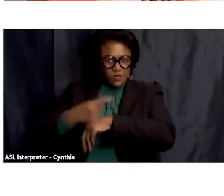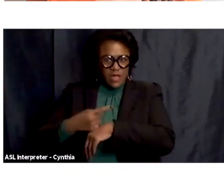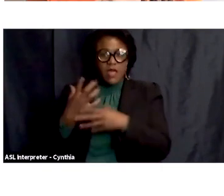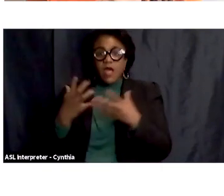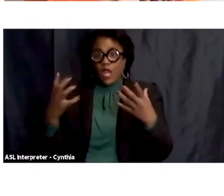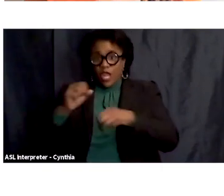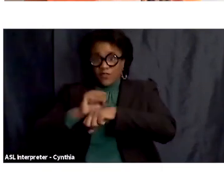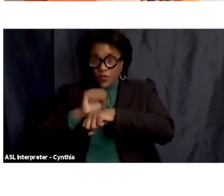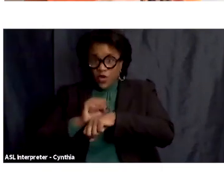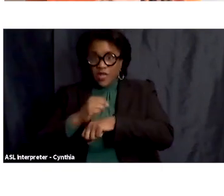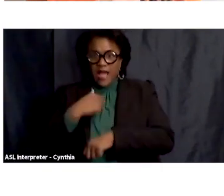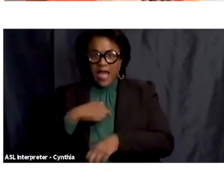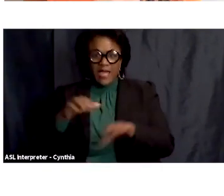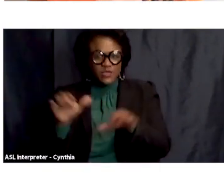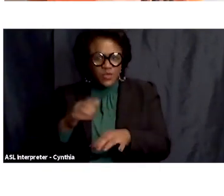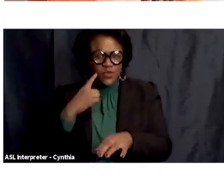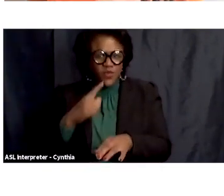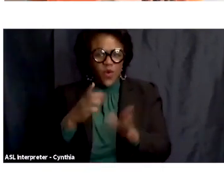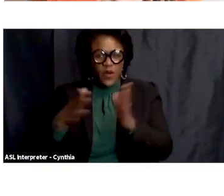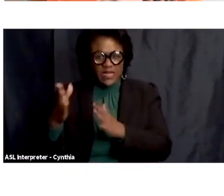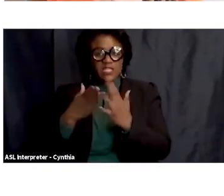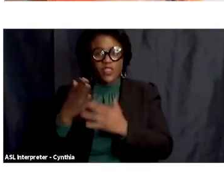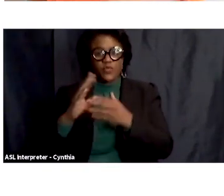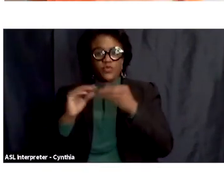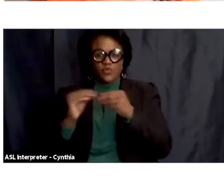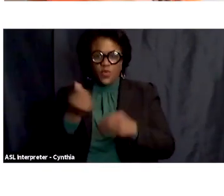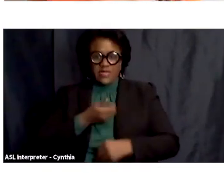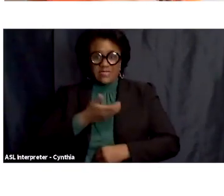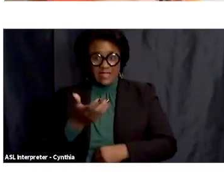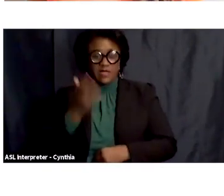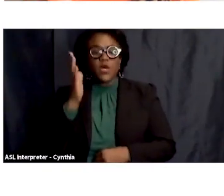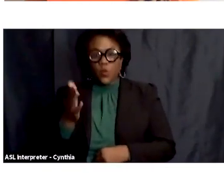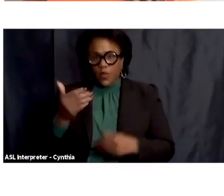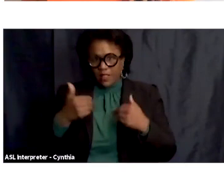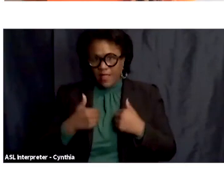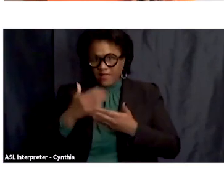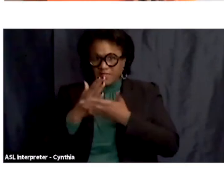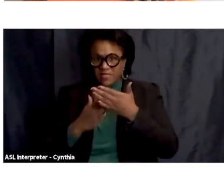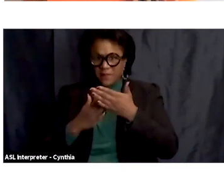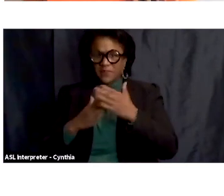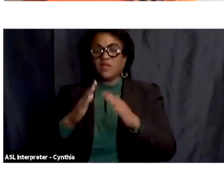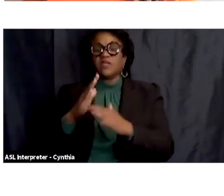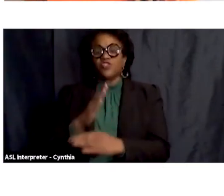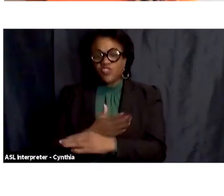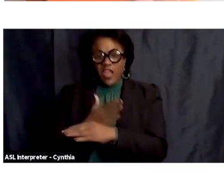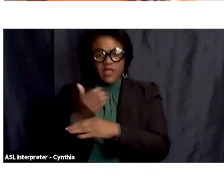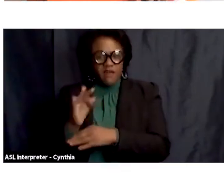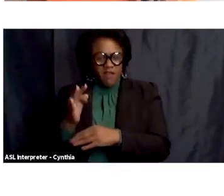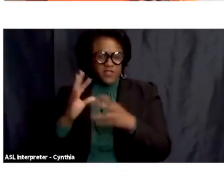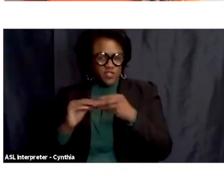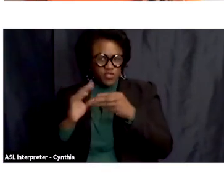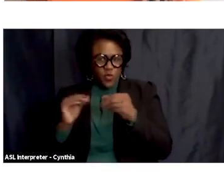that I do as far as organizing is through storytelling. So there will be some sharing of stories to kind of demonstrate the